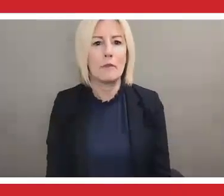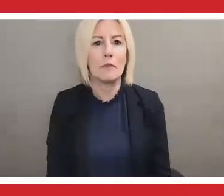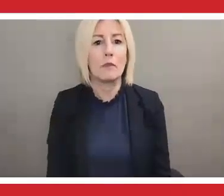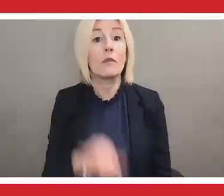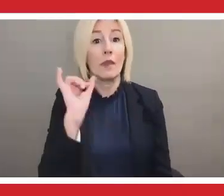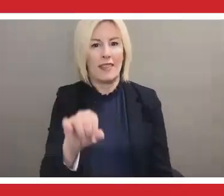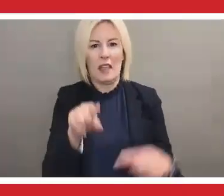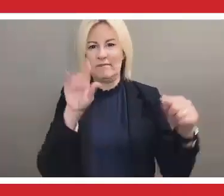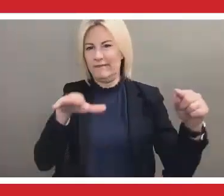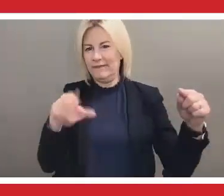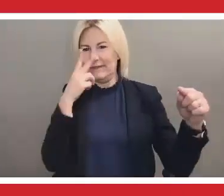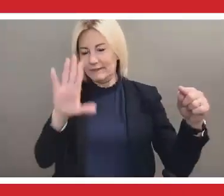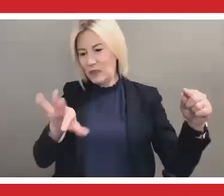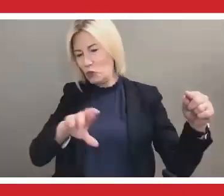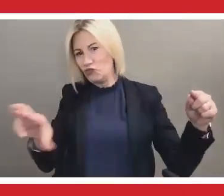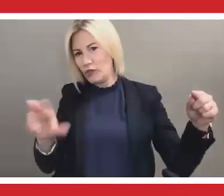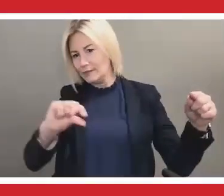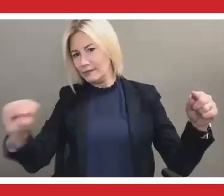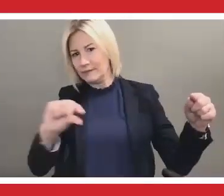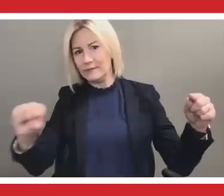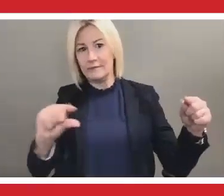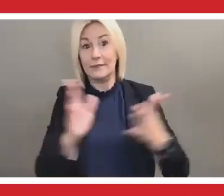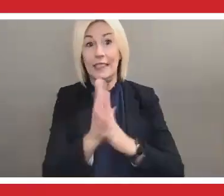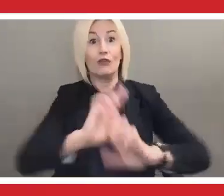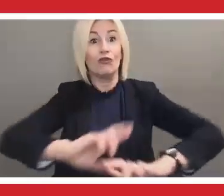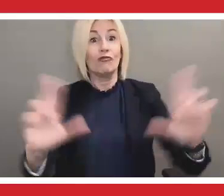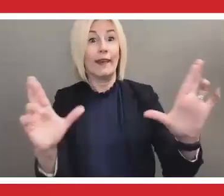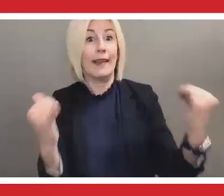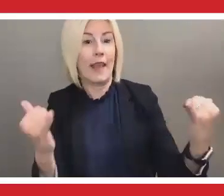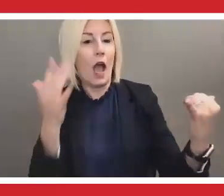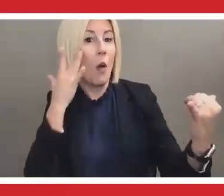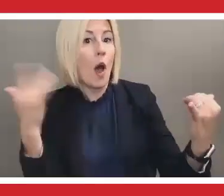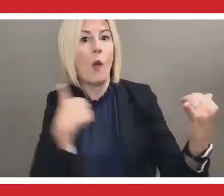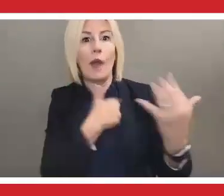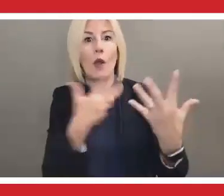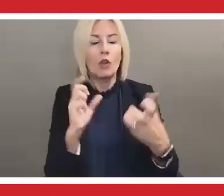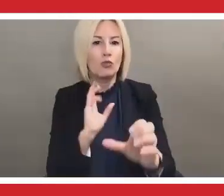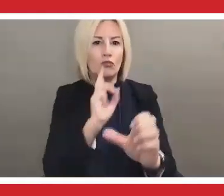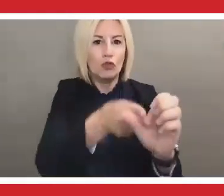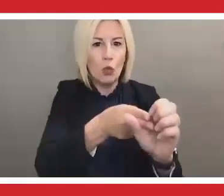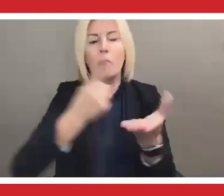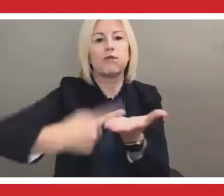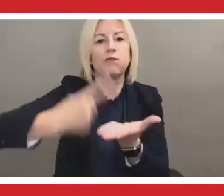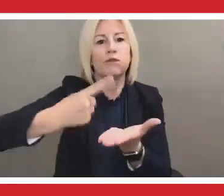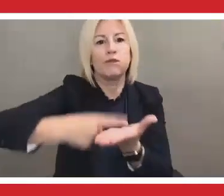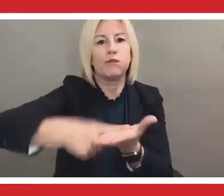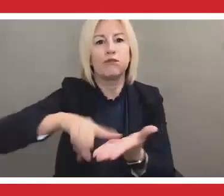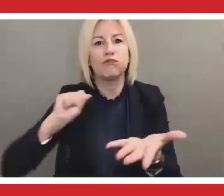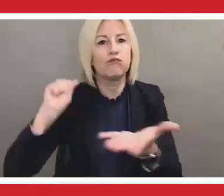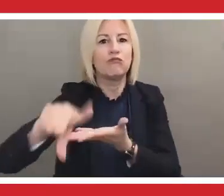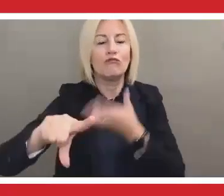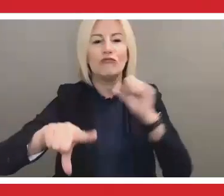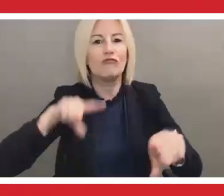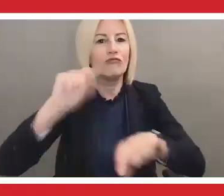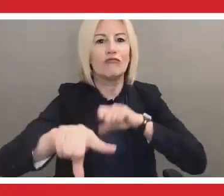on the bottom right of your screen. Get that ready now, because we want you to join the discussion by sending in your questions and have a